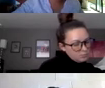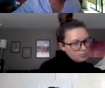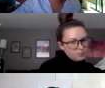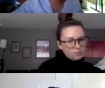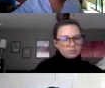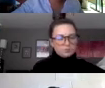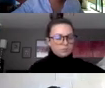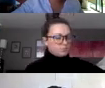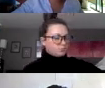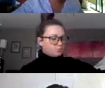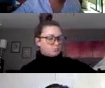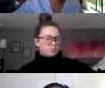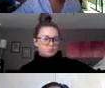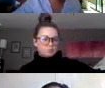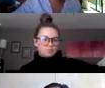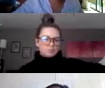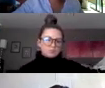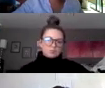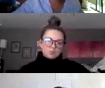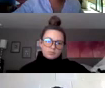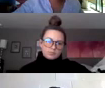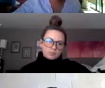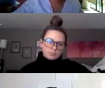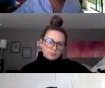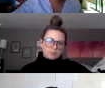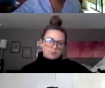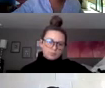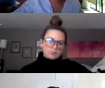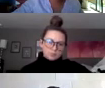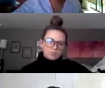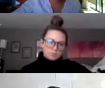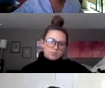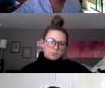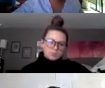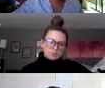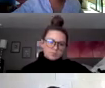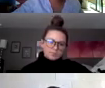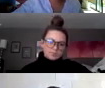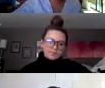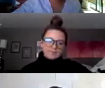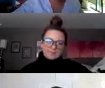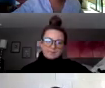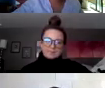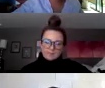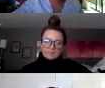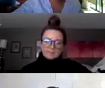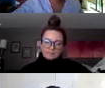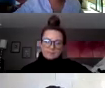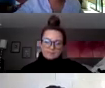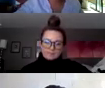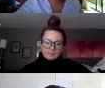it. And also with that, we have the student conferences that now are organizing. These are